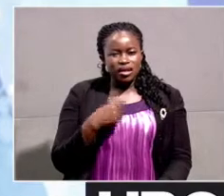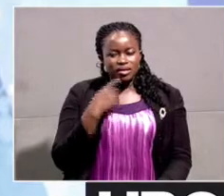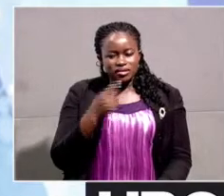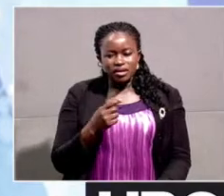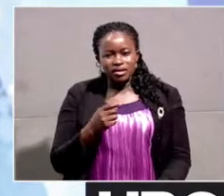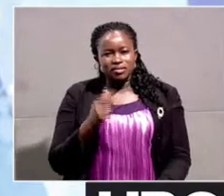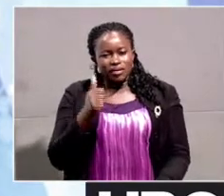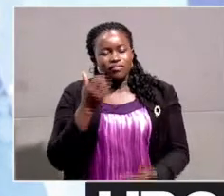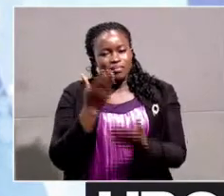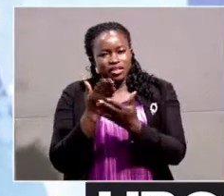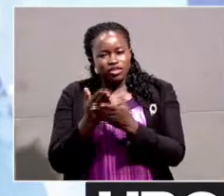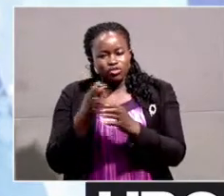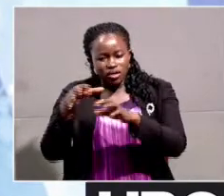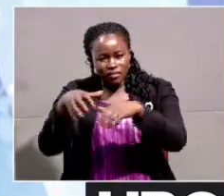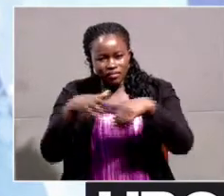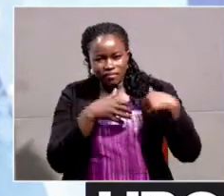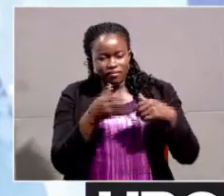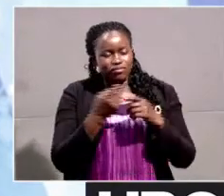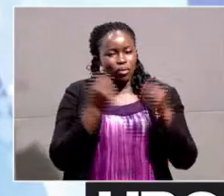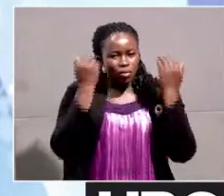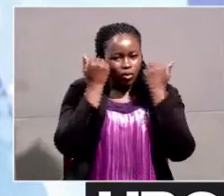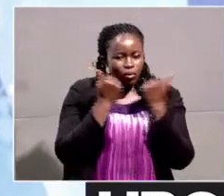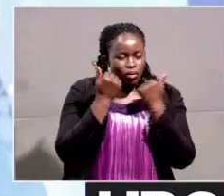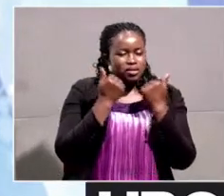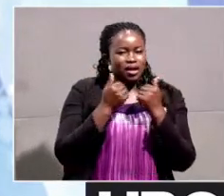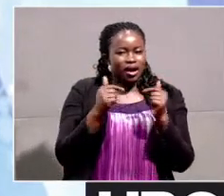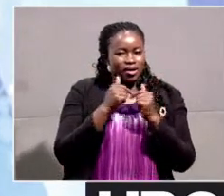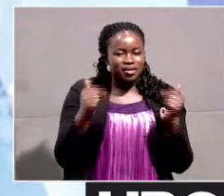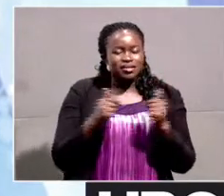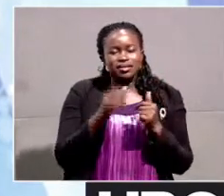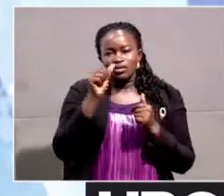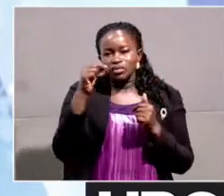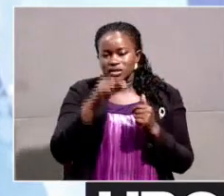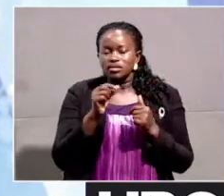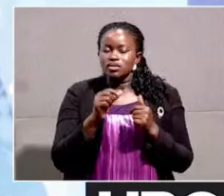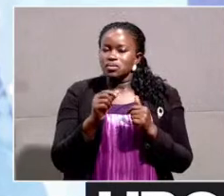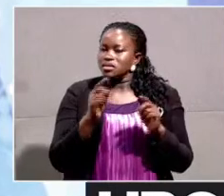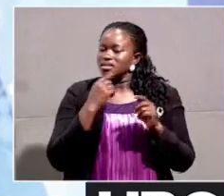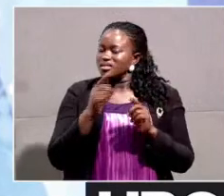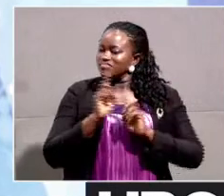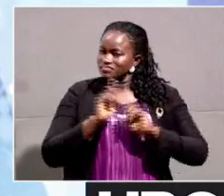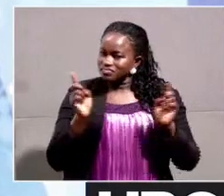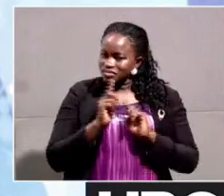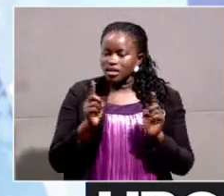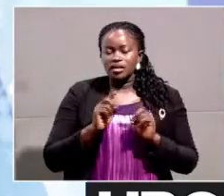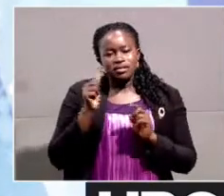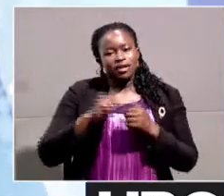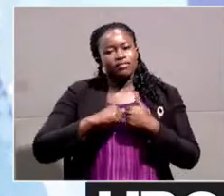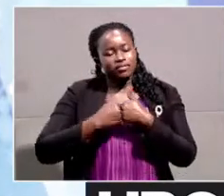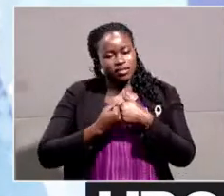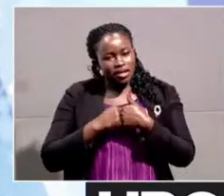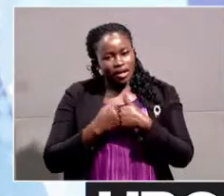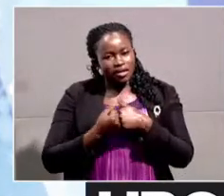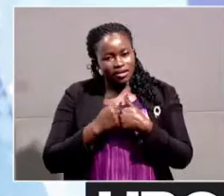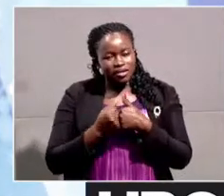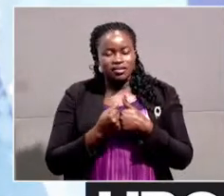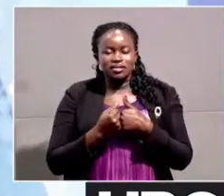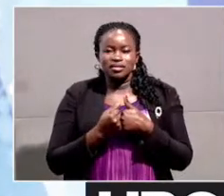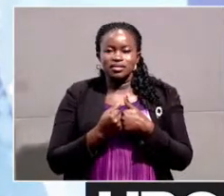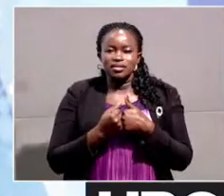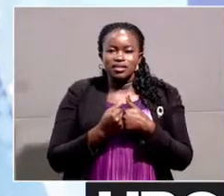filed against the Attorney General. He was challenging President Museveni's move on the removal of bail to capital